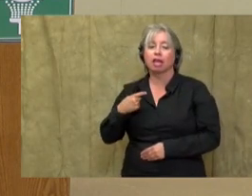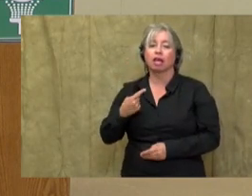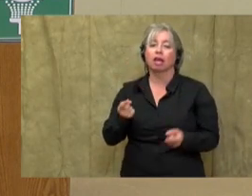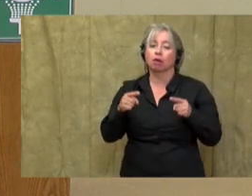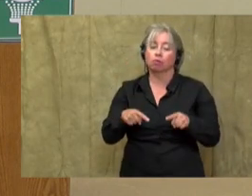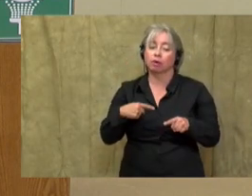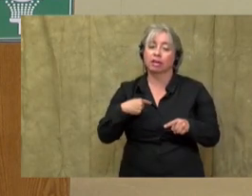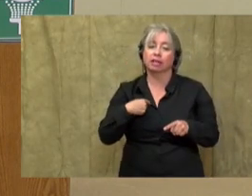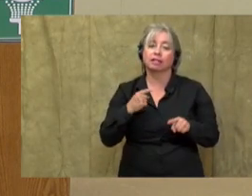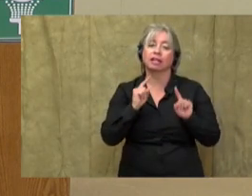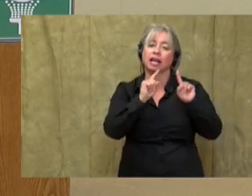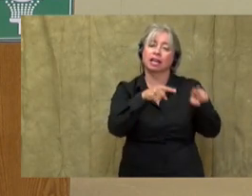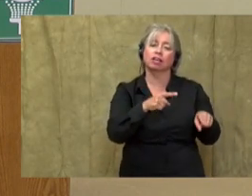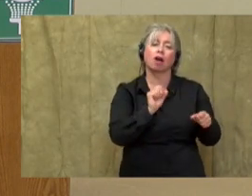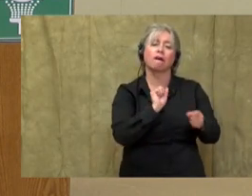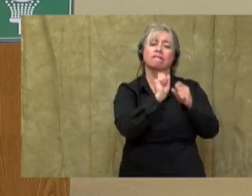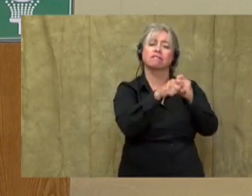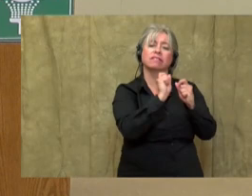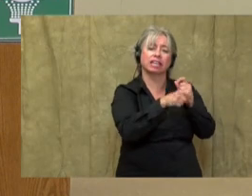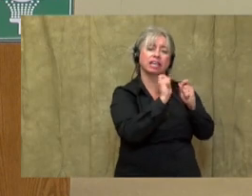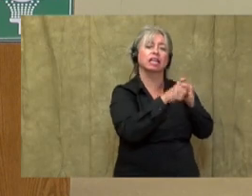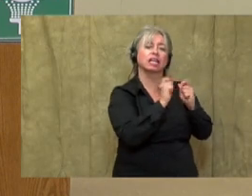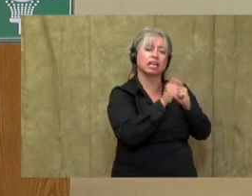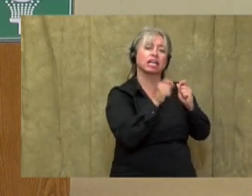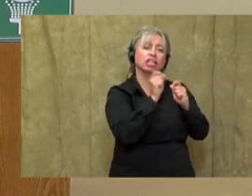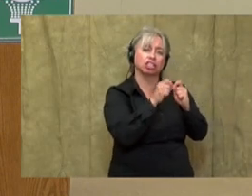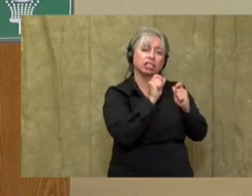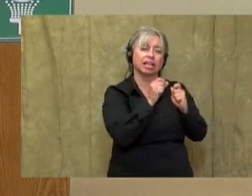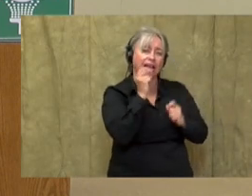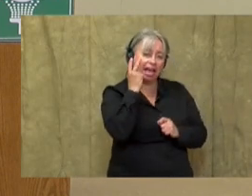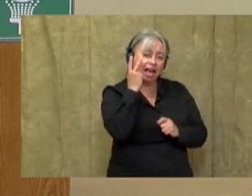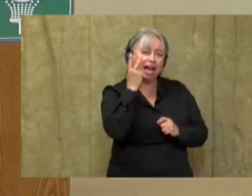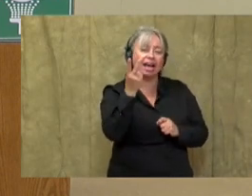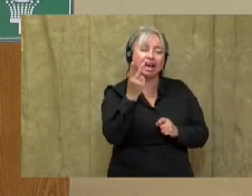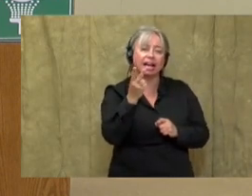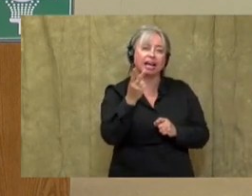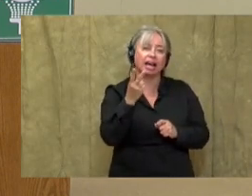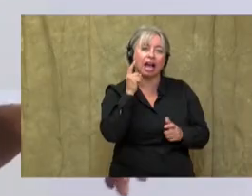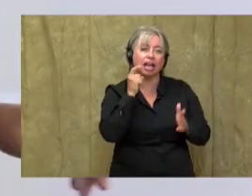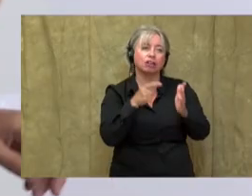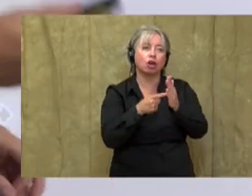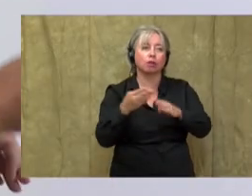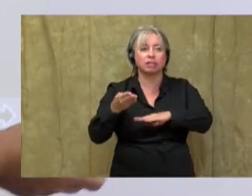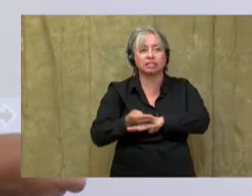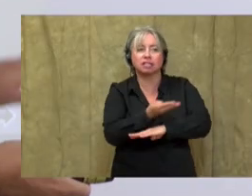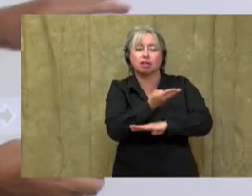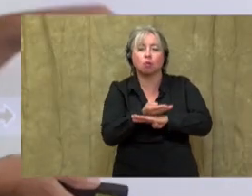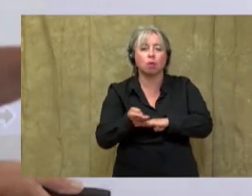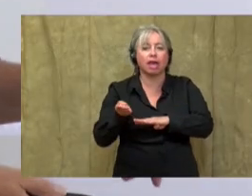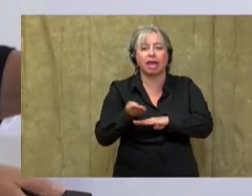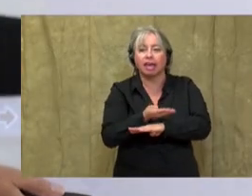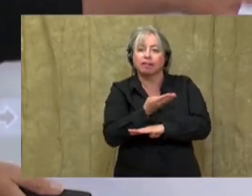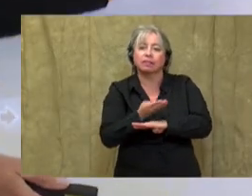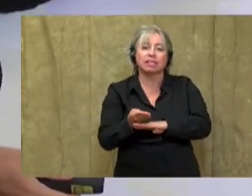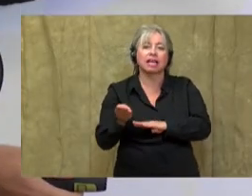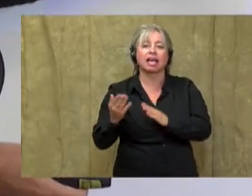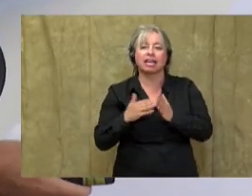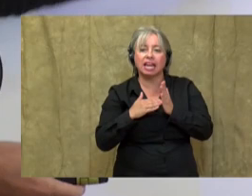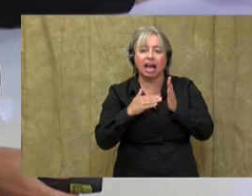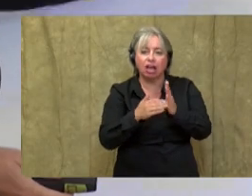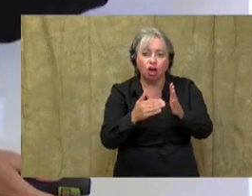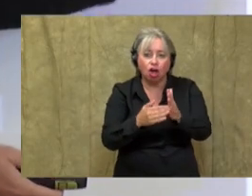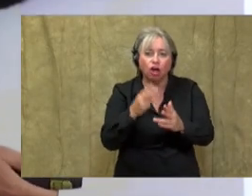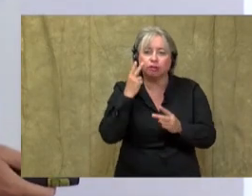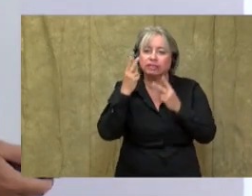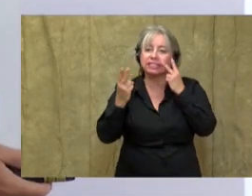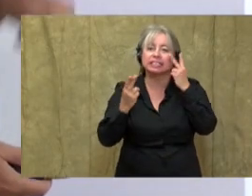report and I look at, you know, the fish guide to see what the tides are and whatnot. And I often see